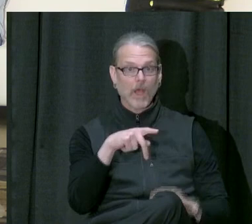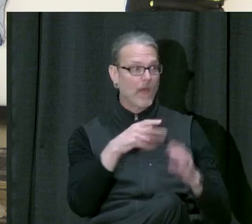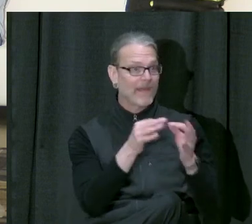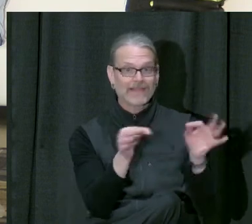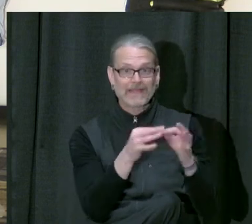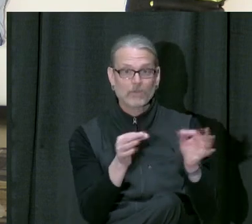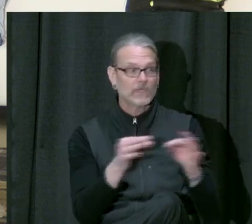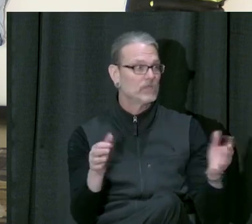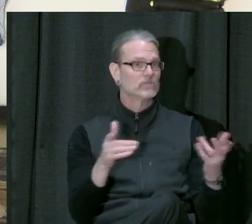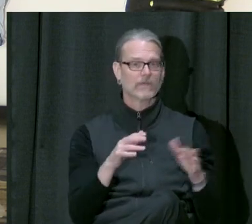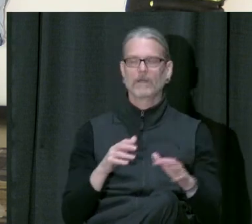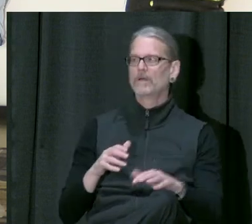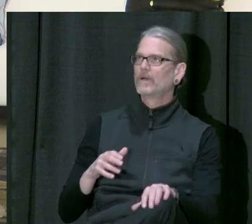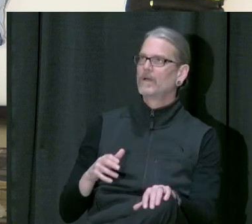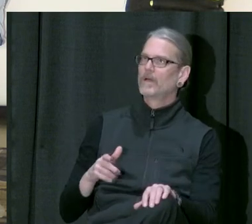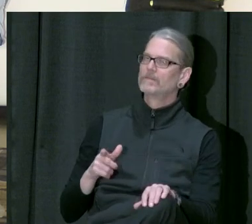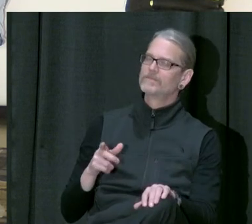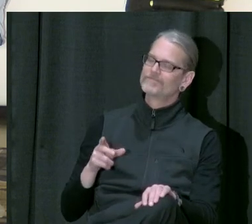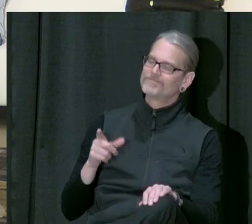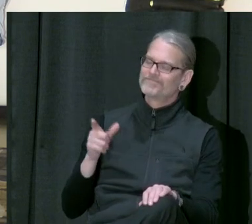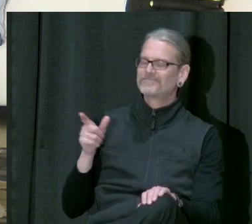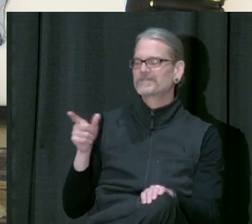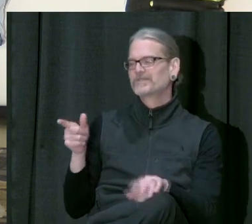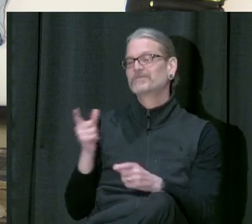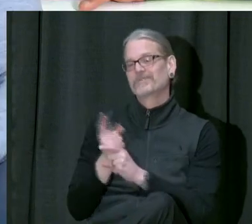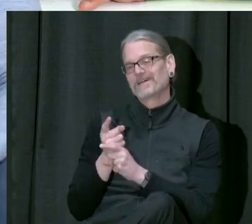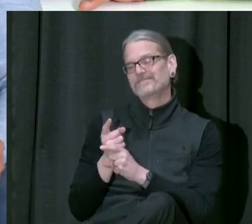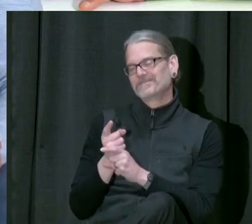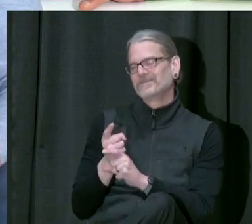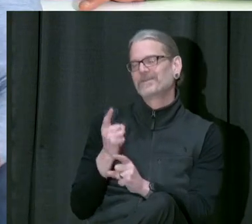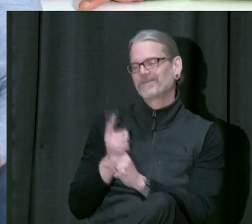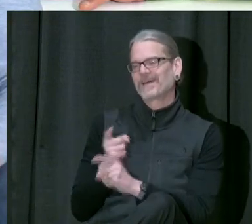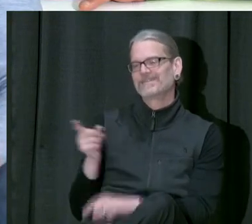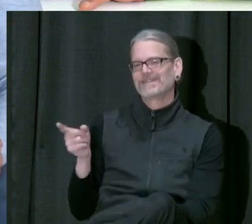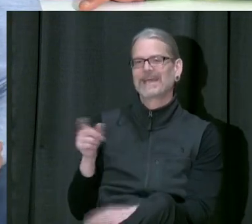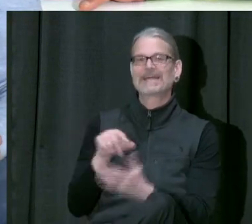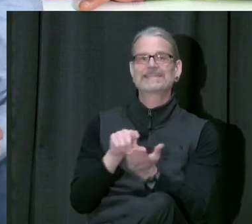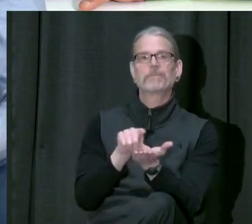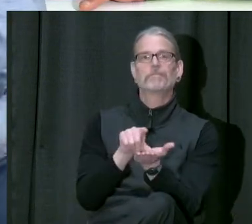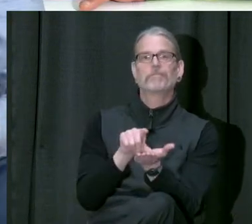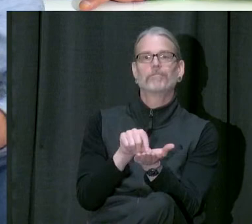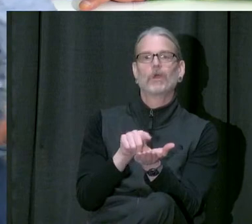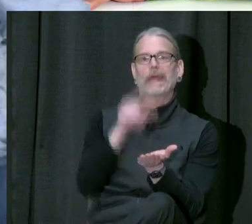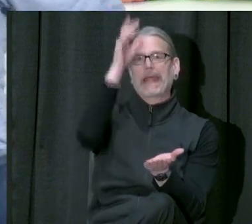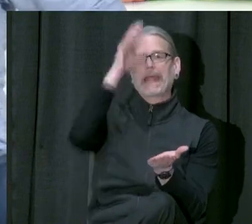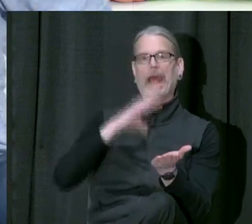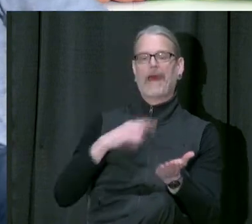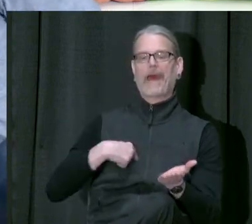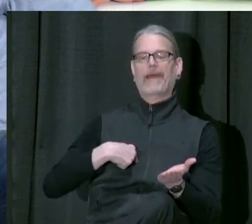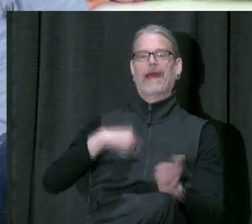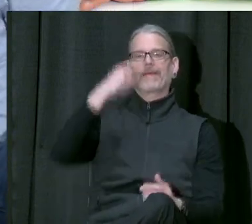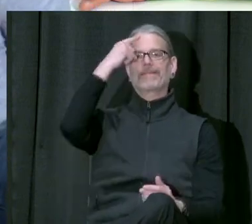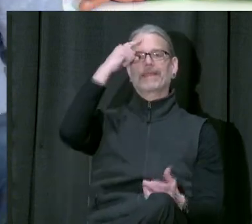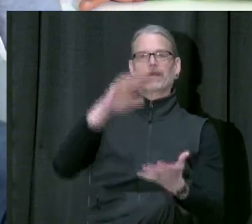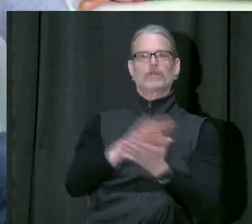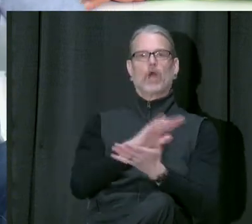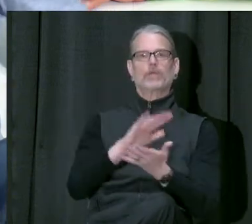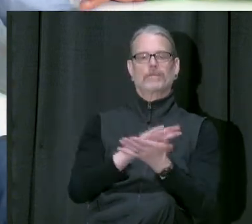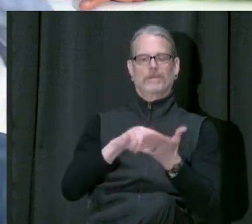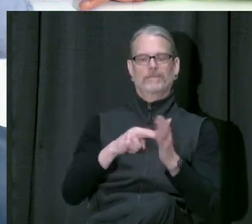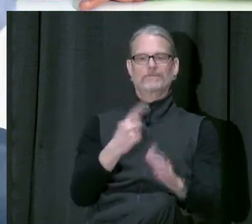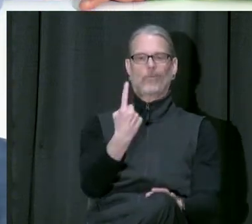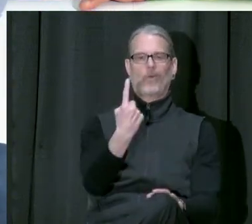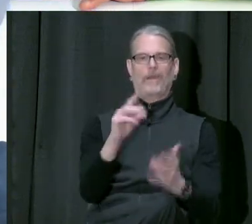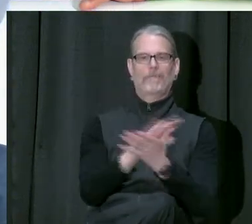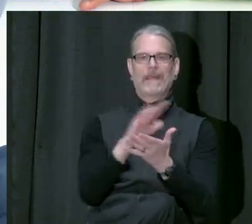Hypertext markup you're language. You're right. And you know what? As a print guy, when I think document, I think ink on paper. Right. So that's